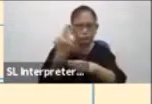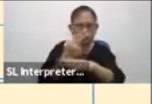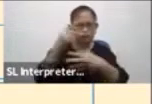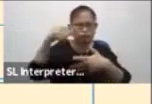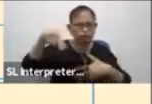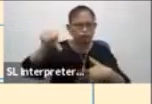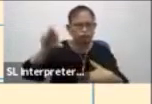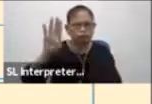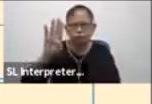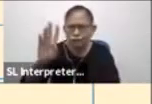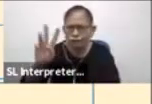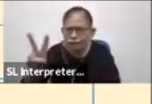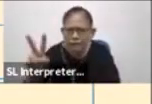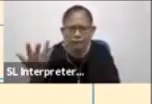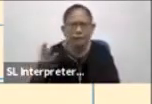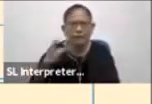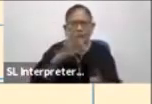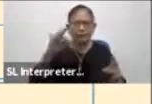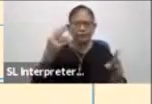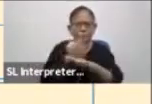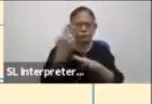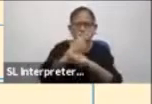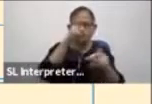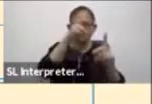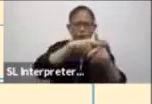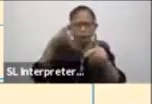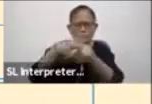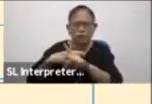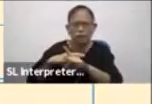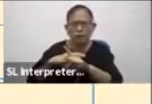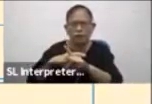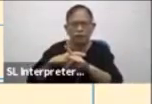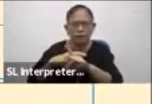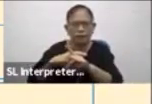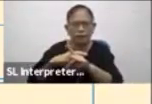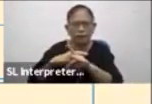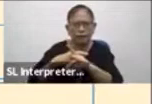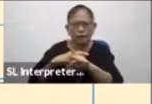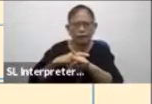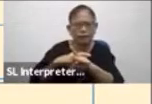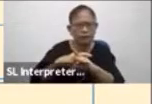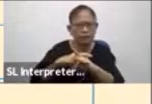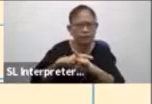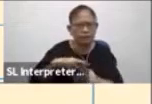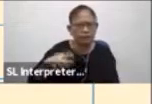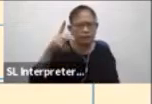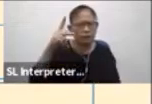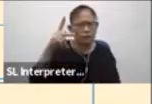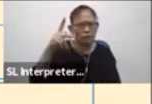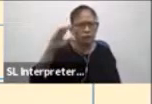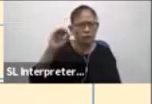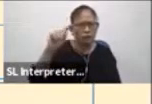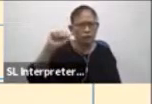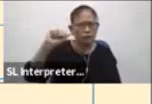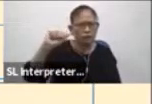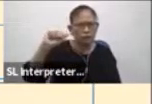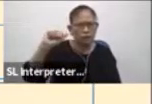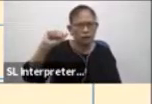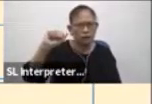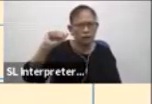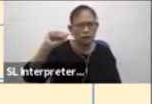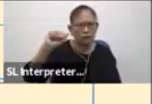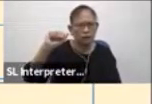use application we call the Kobo Collect application for individual